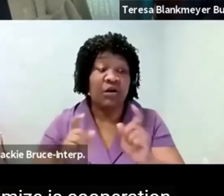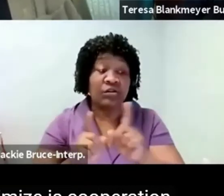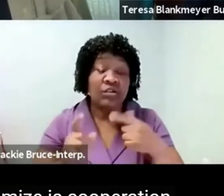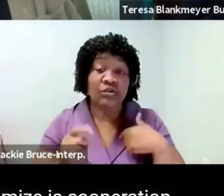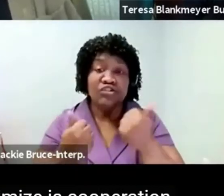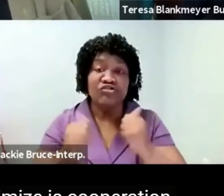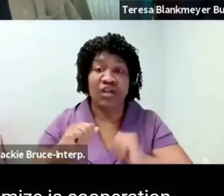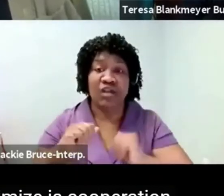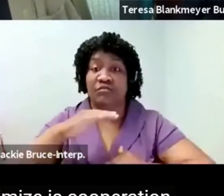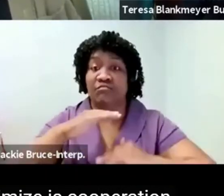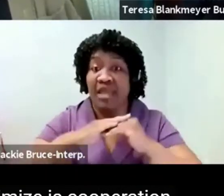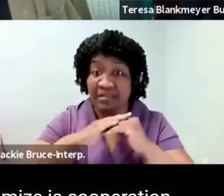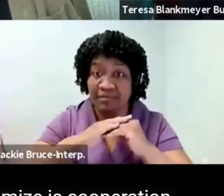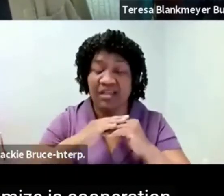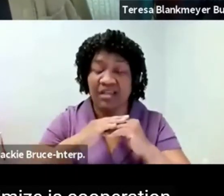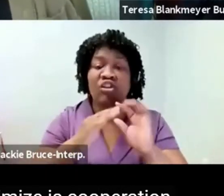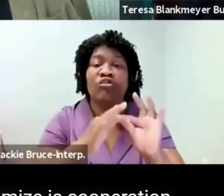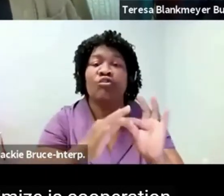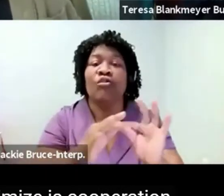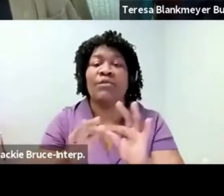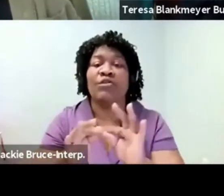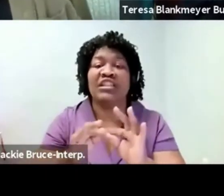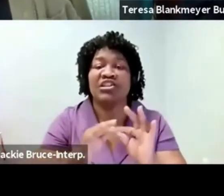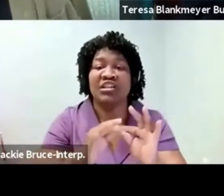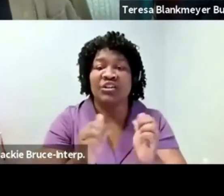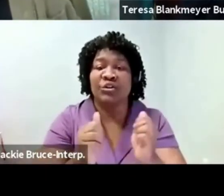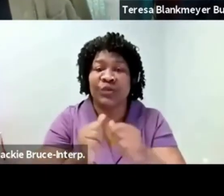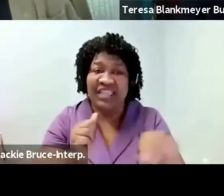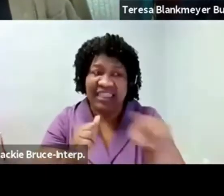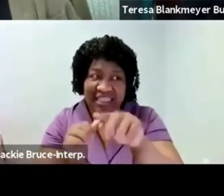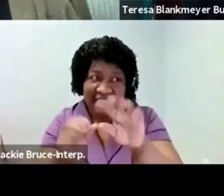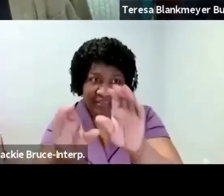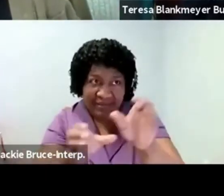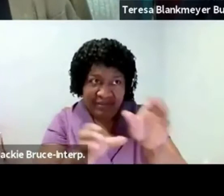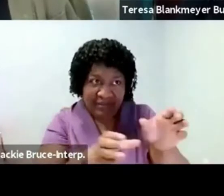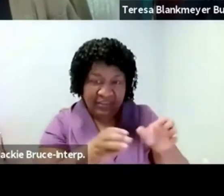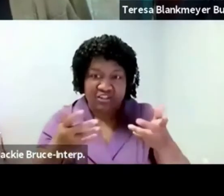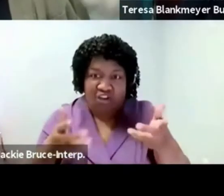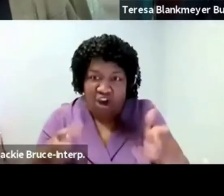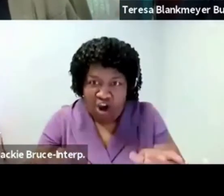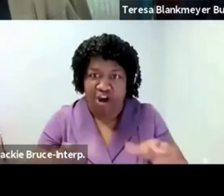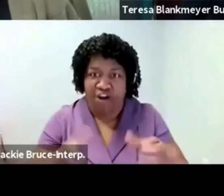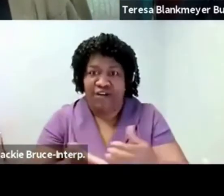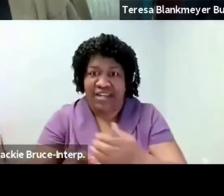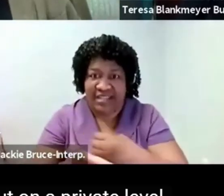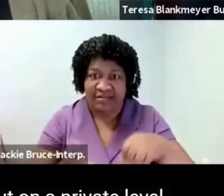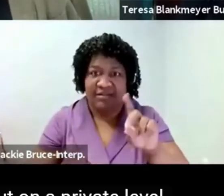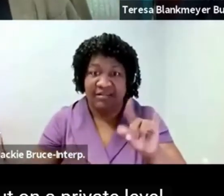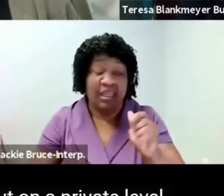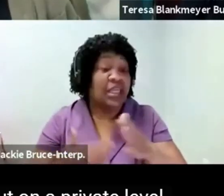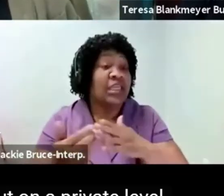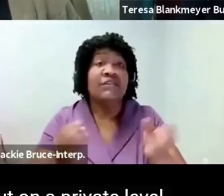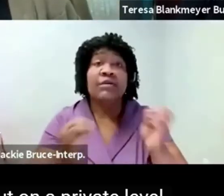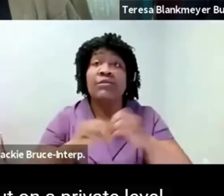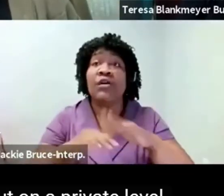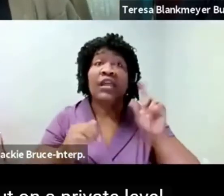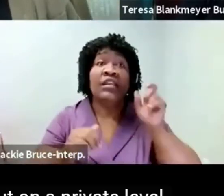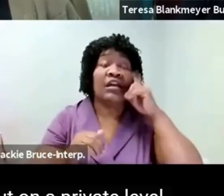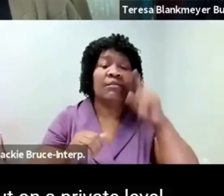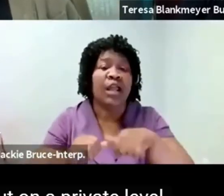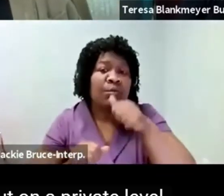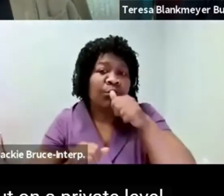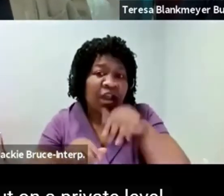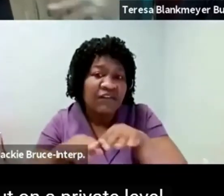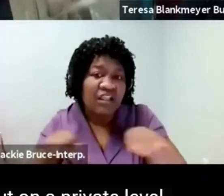to maximize is cooperation with these entities that are already doing so, even beyond government levels, but on a private